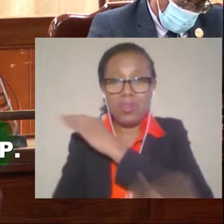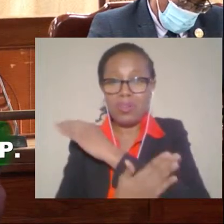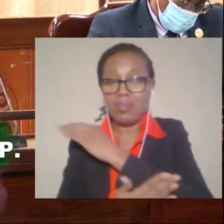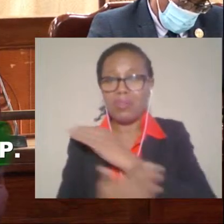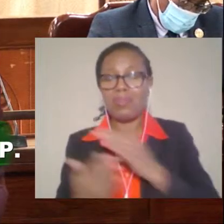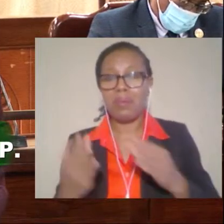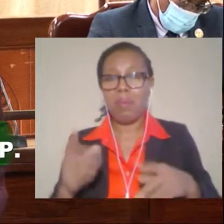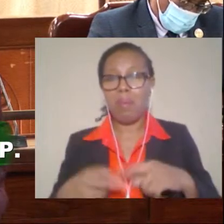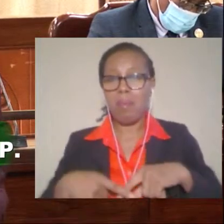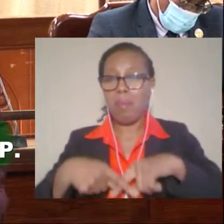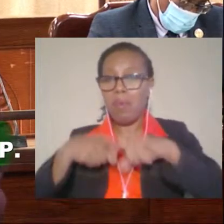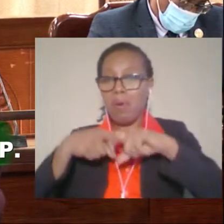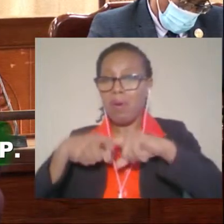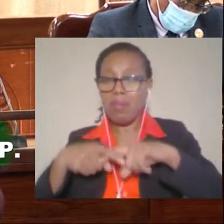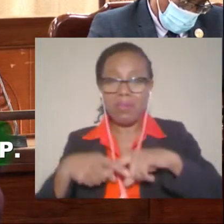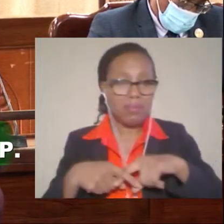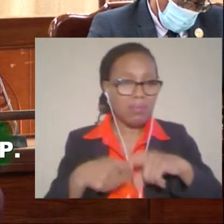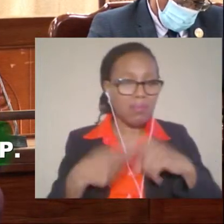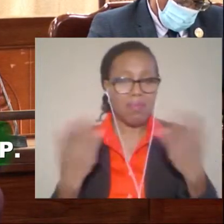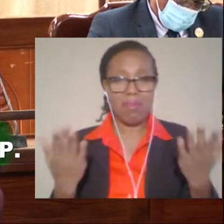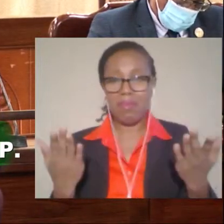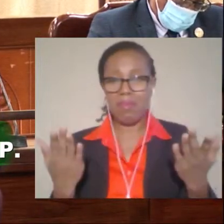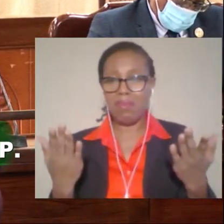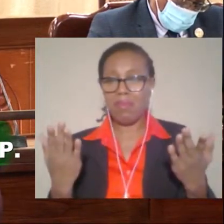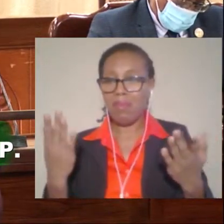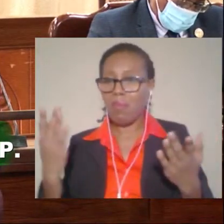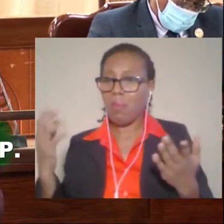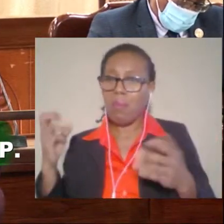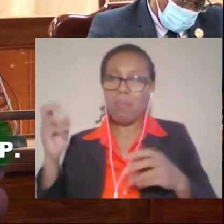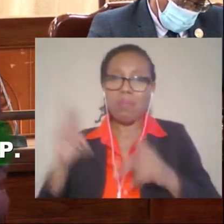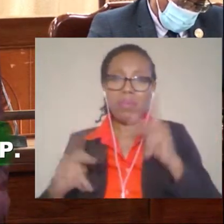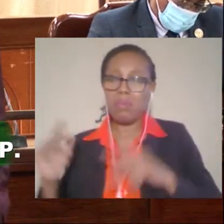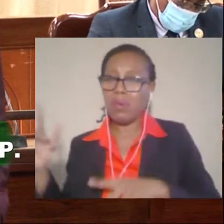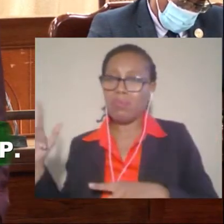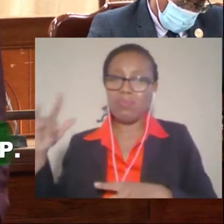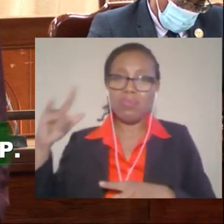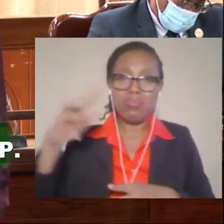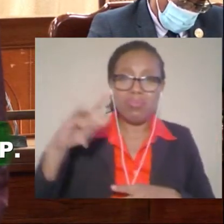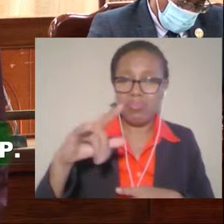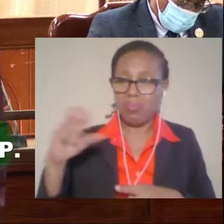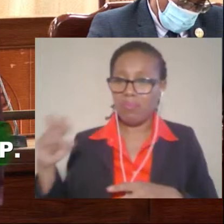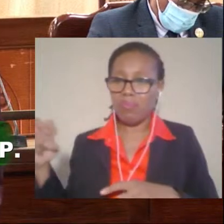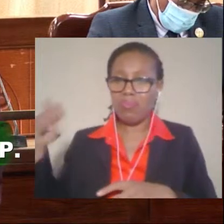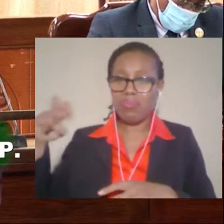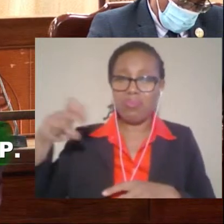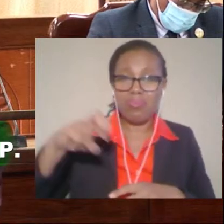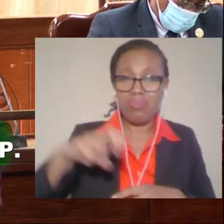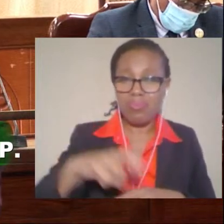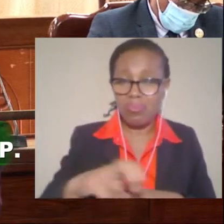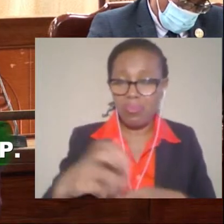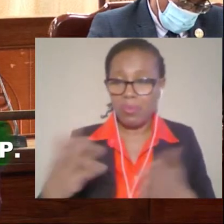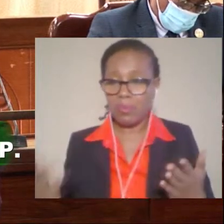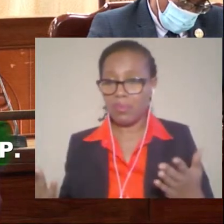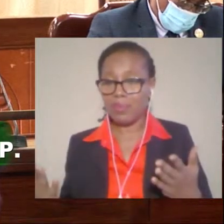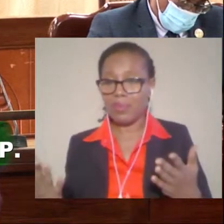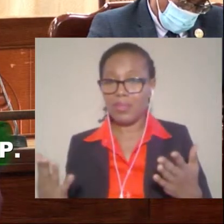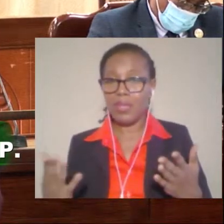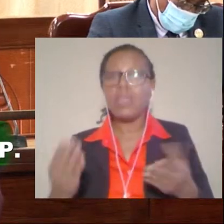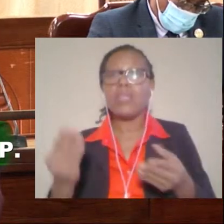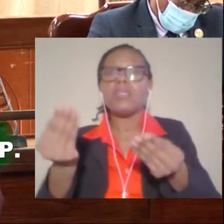of the tourism sector, you're telling me that we have a better unemployment rate